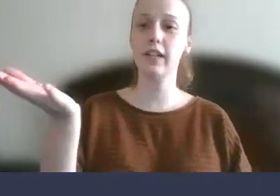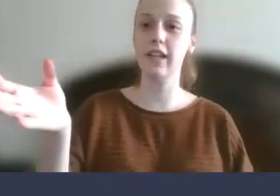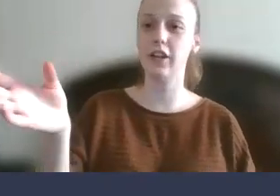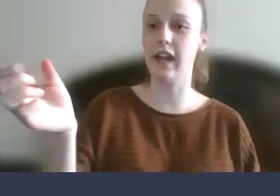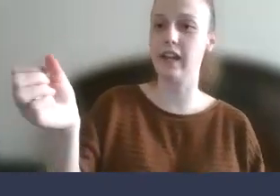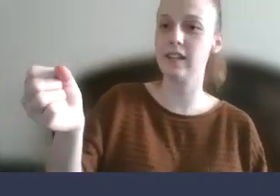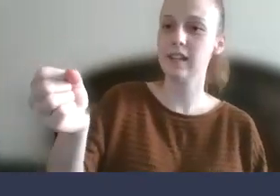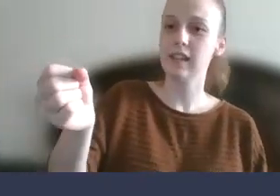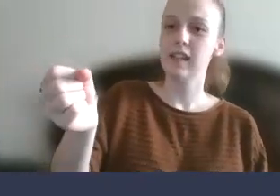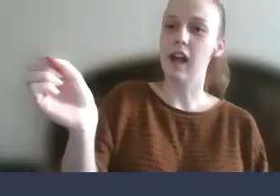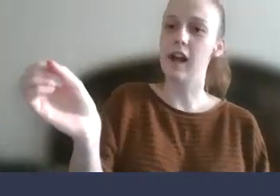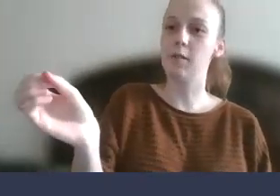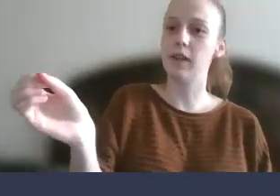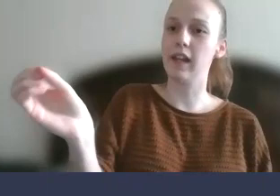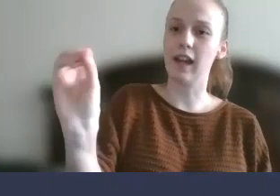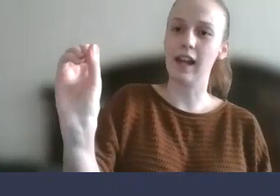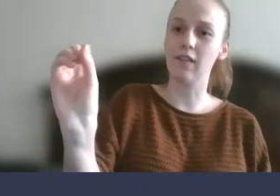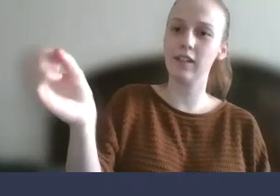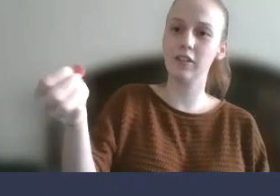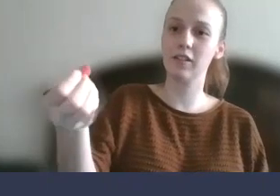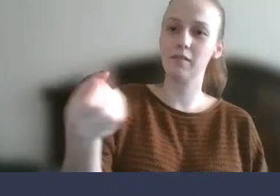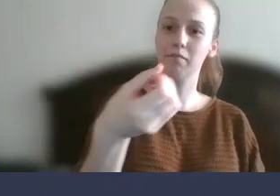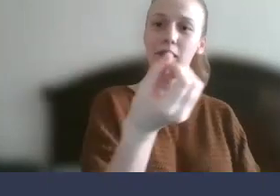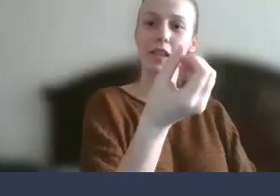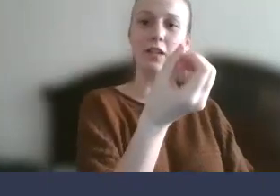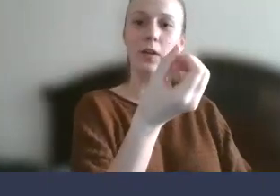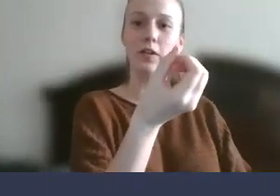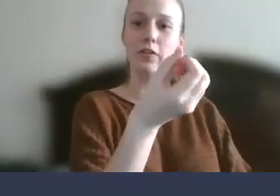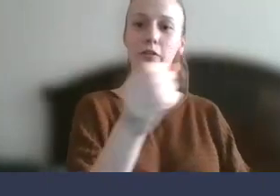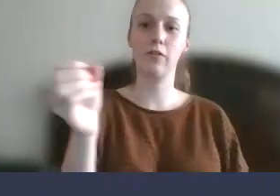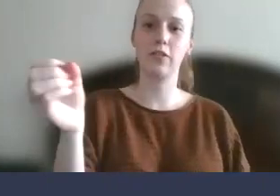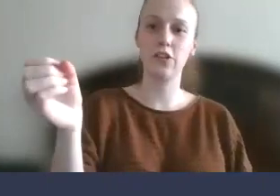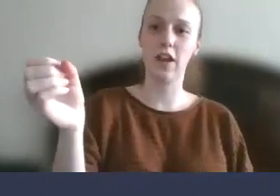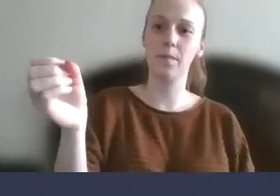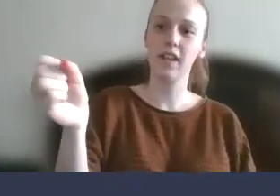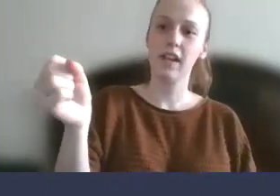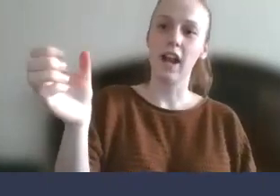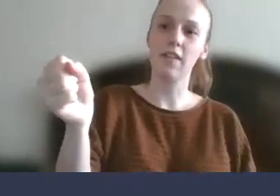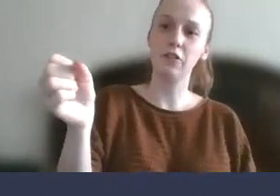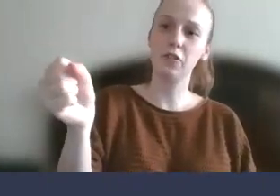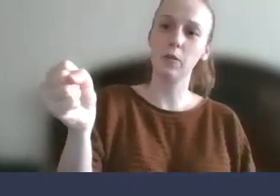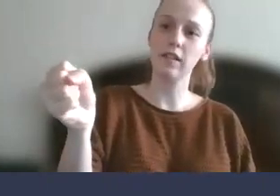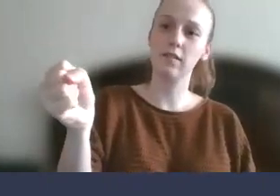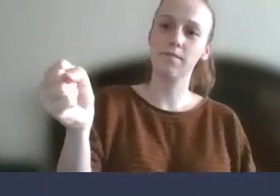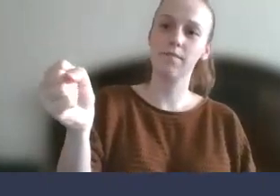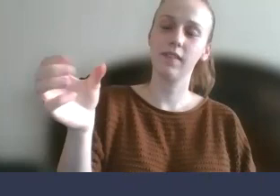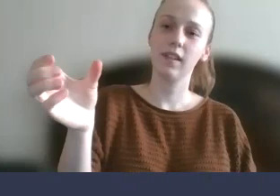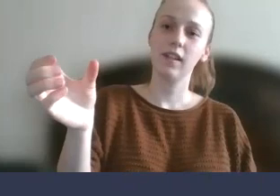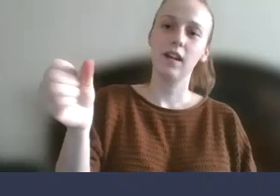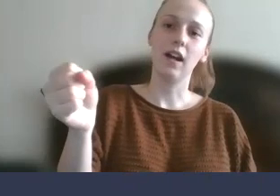milk, you're going to take your hand, and kind of have it just in this weird little circle shape, and then you